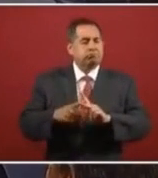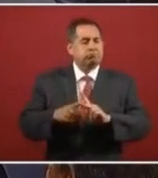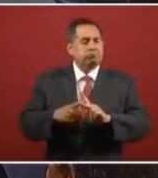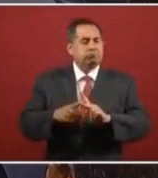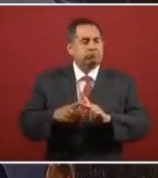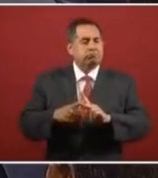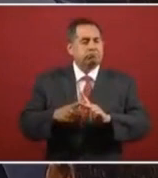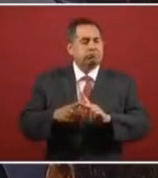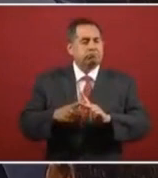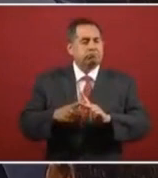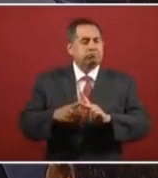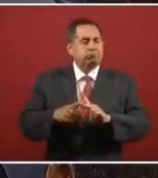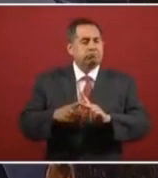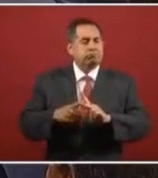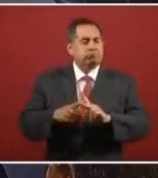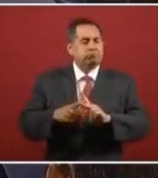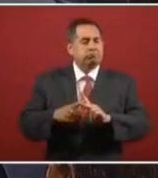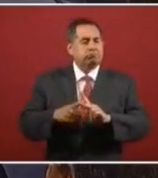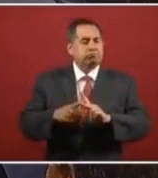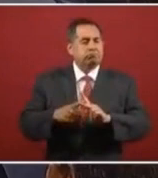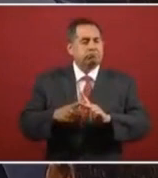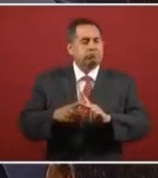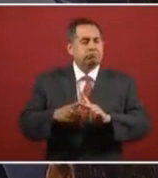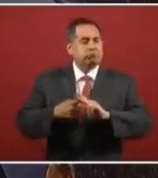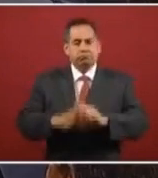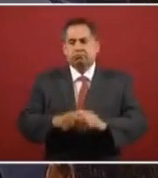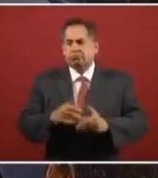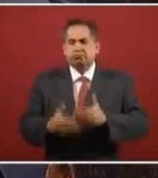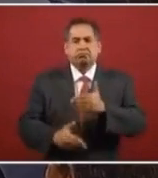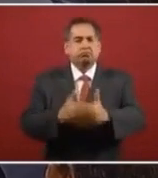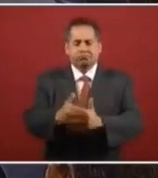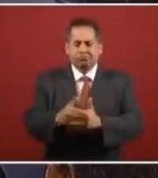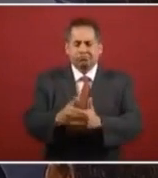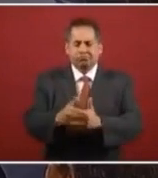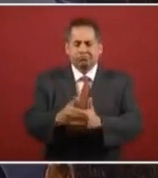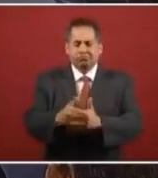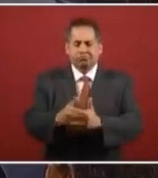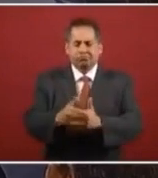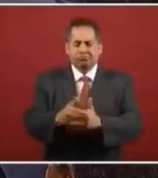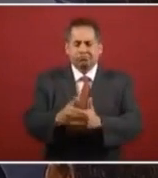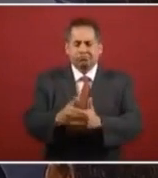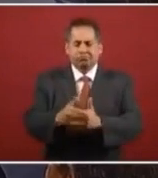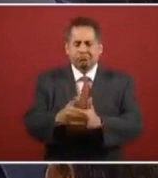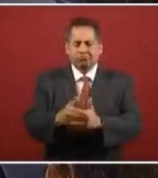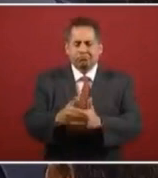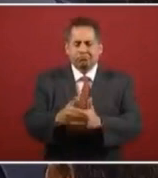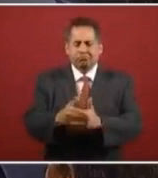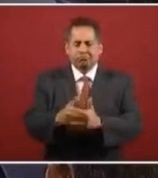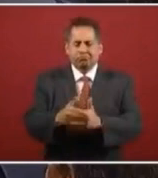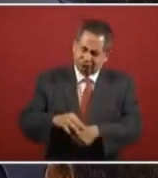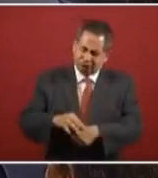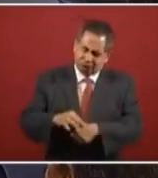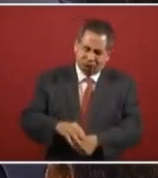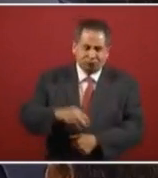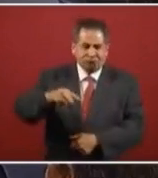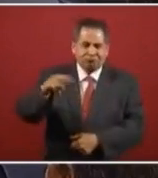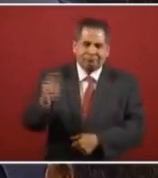has begun to come be converted into into a reality